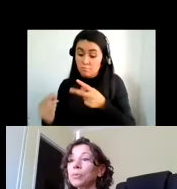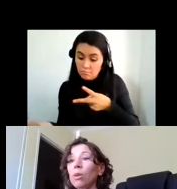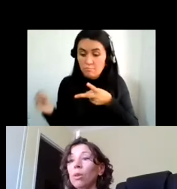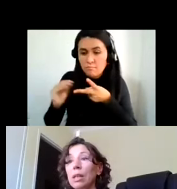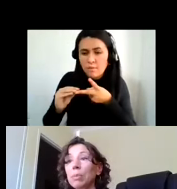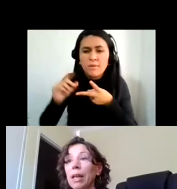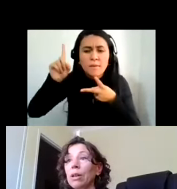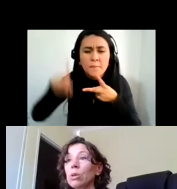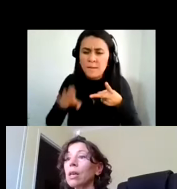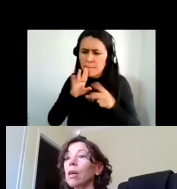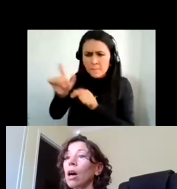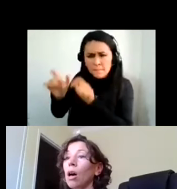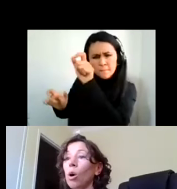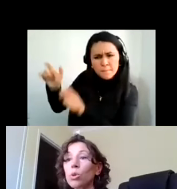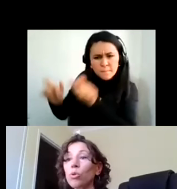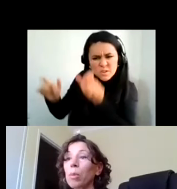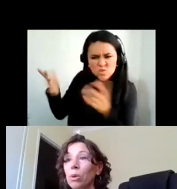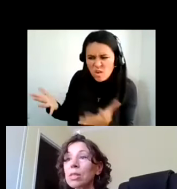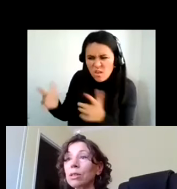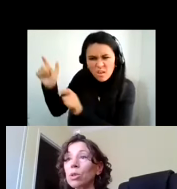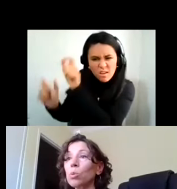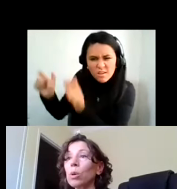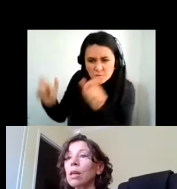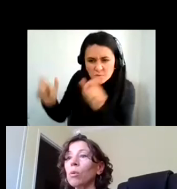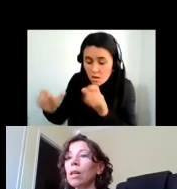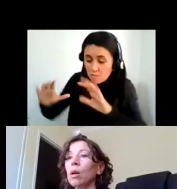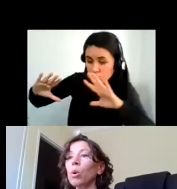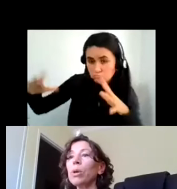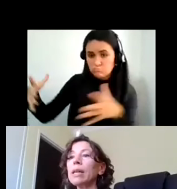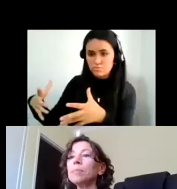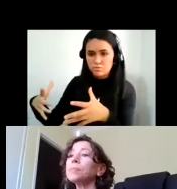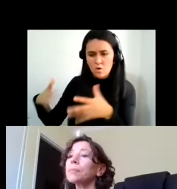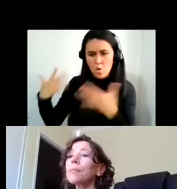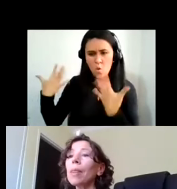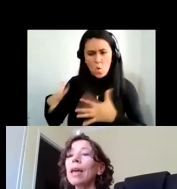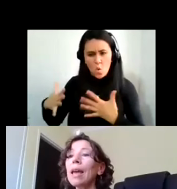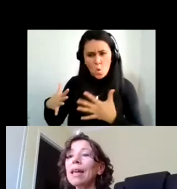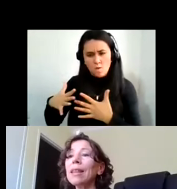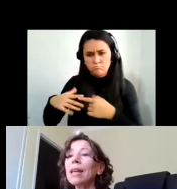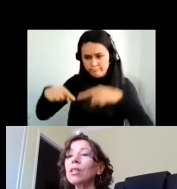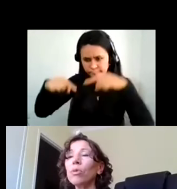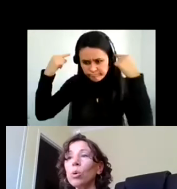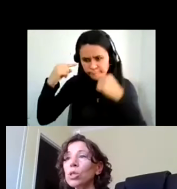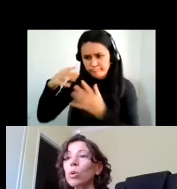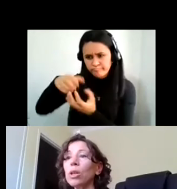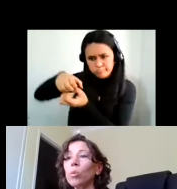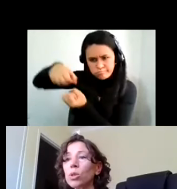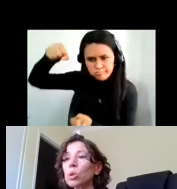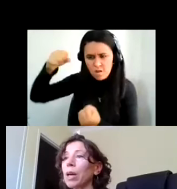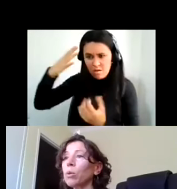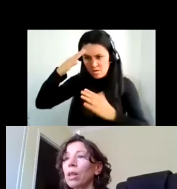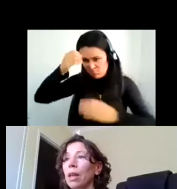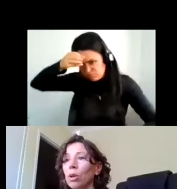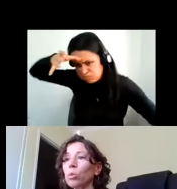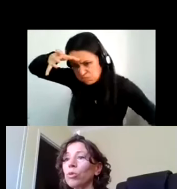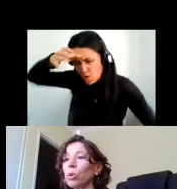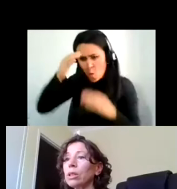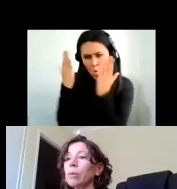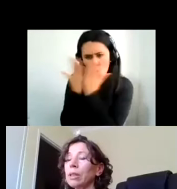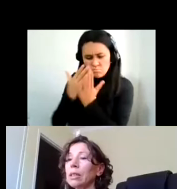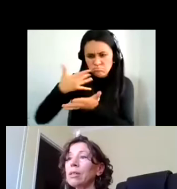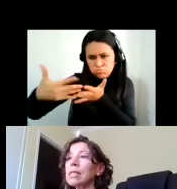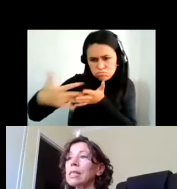other key players, also from other sectors when appropriate. And then, of course, doing the research plan with the ethical